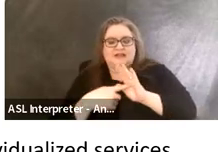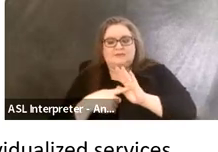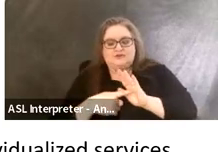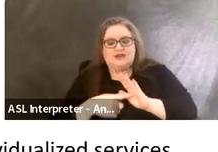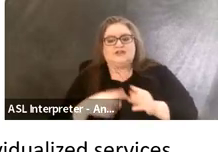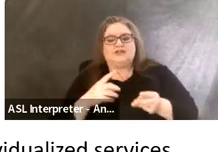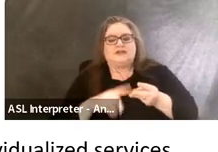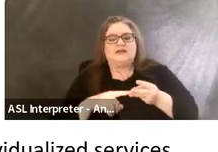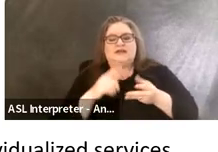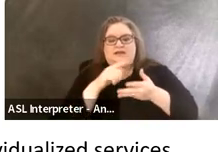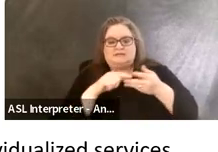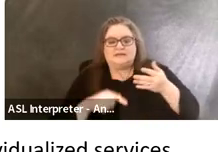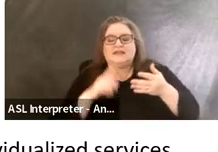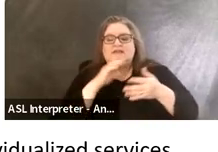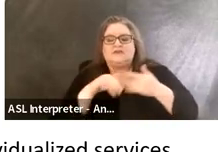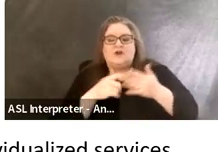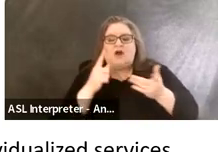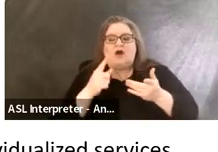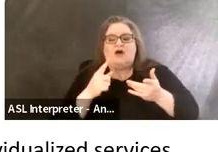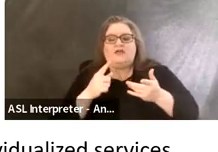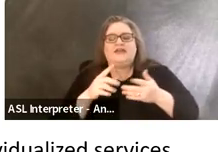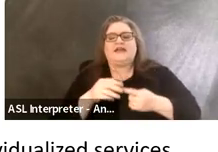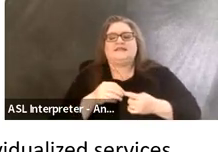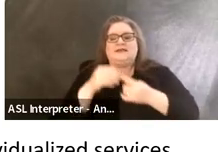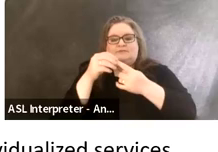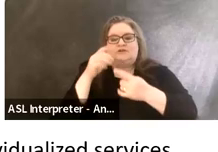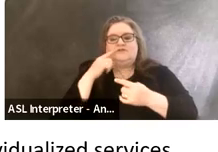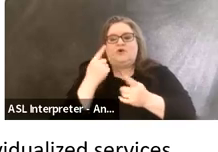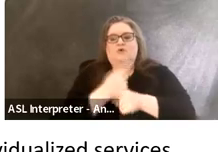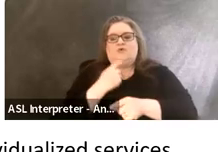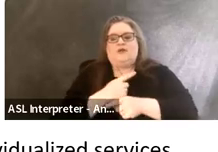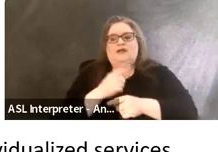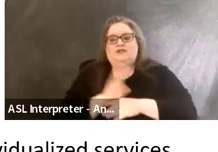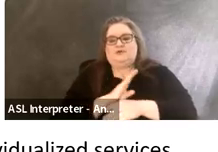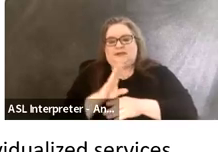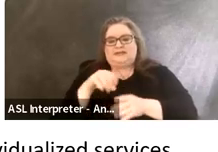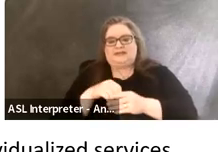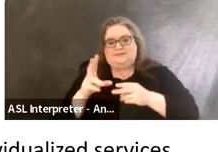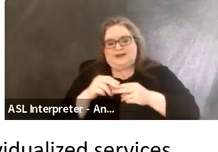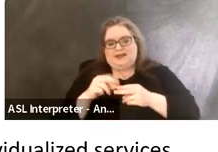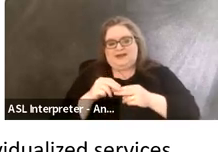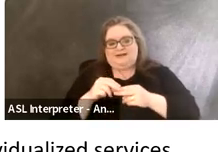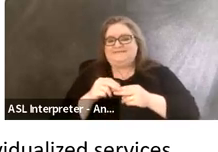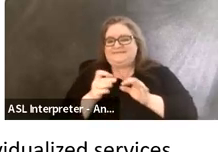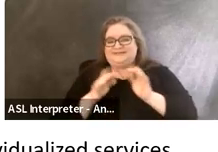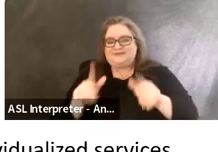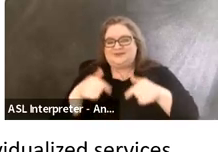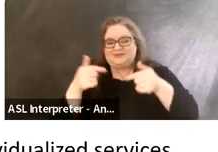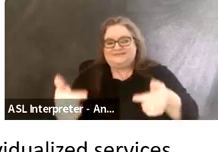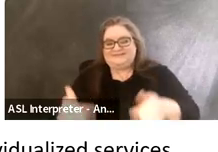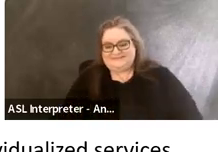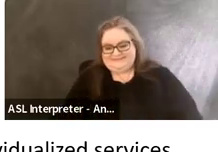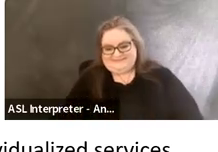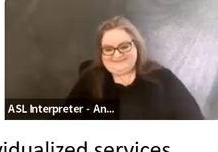demonstrations. These are all the exceptions to regular business in Medicaid and really the